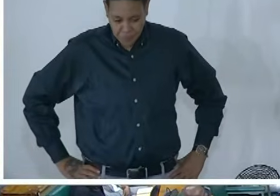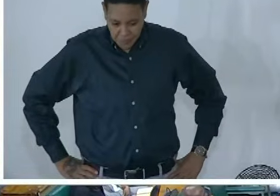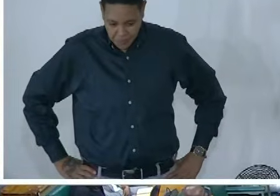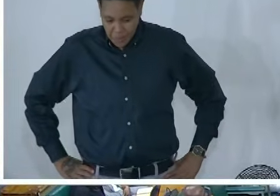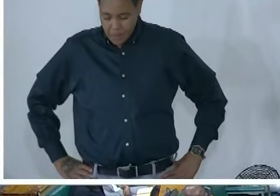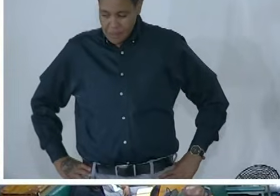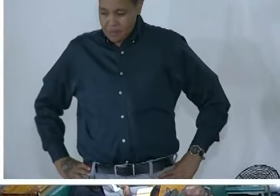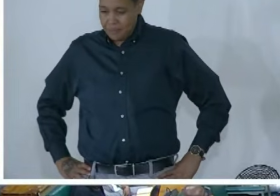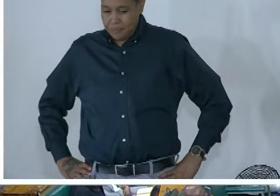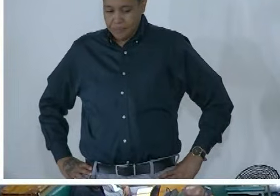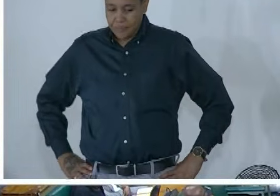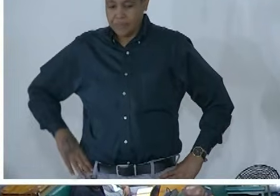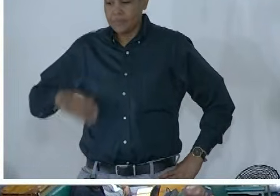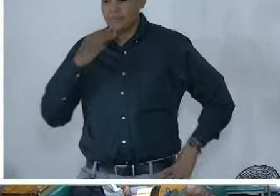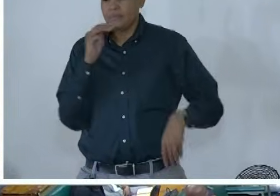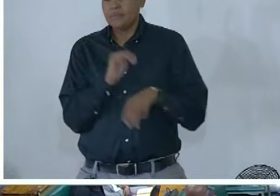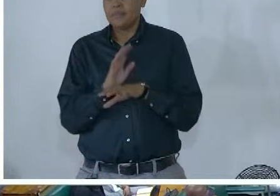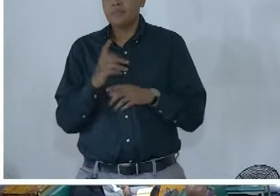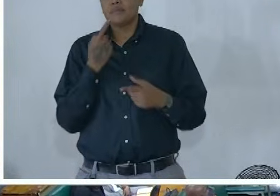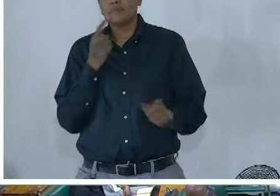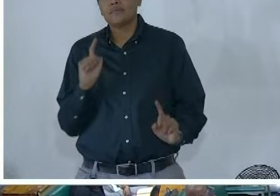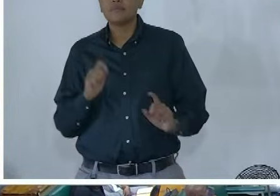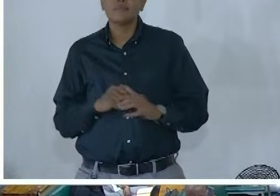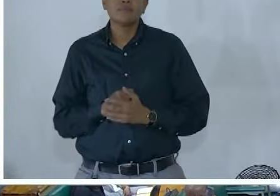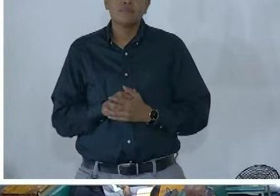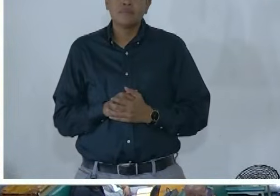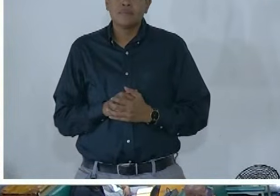Thank you, Minister. Announcements.